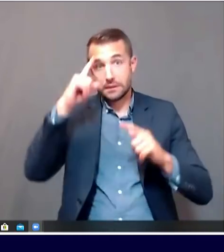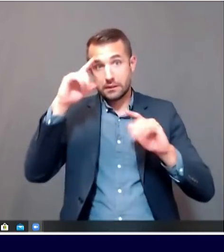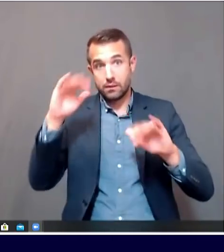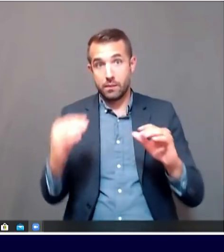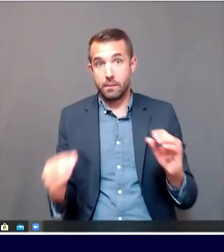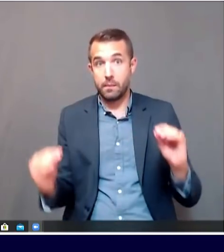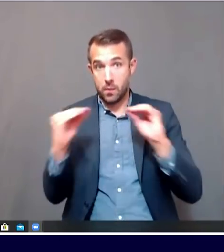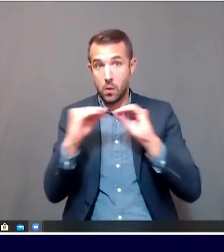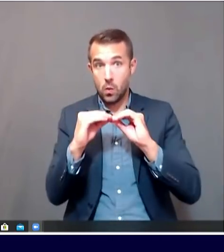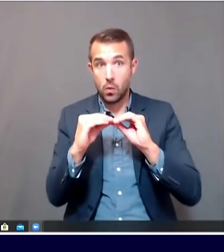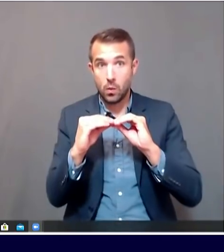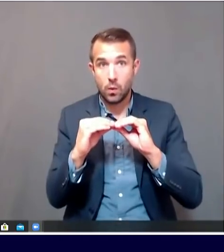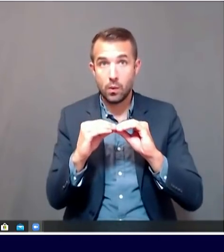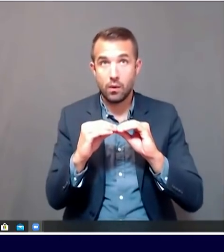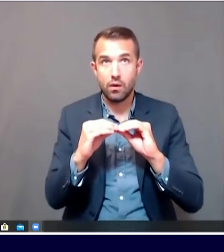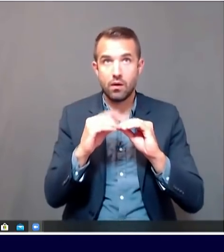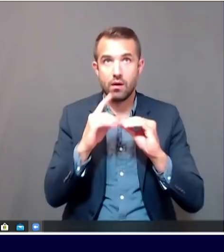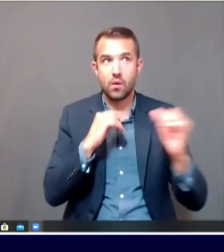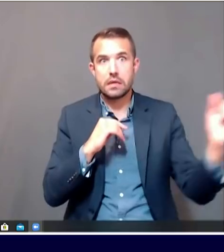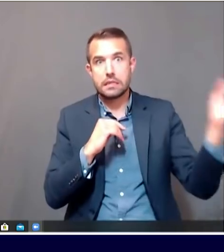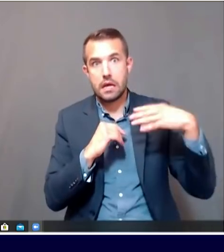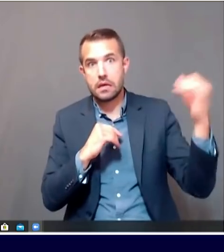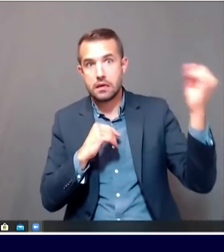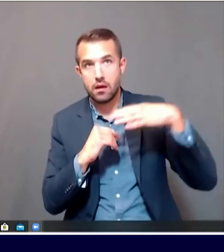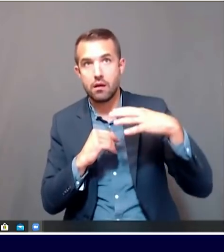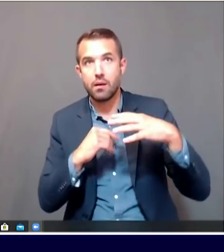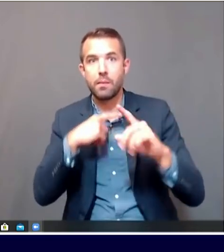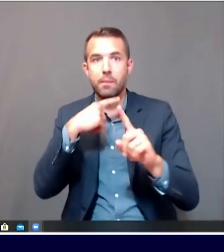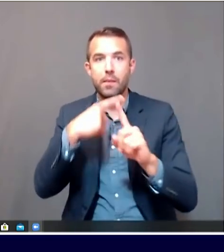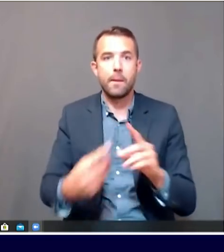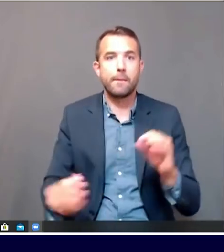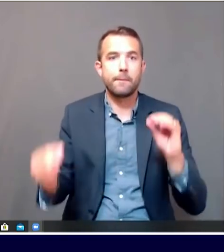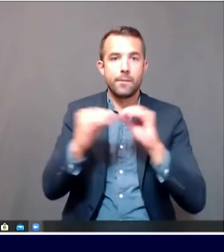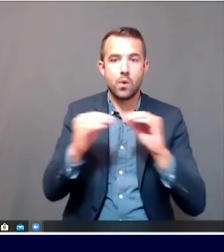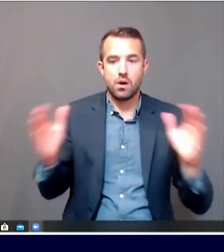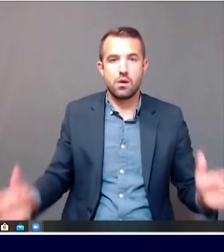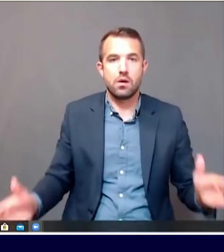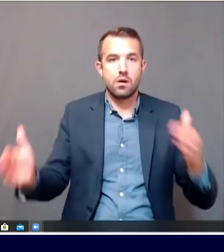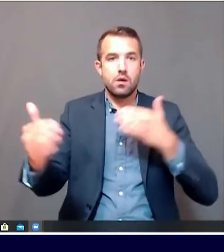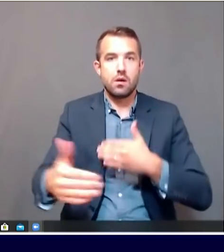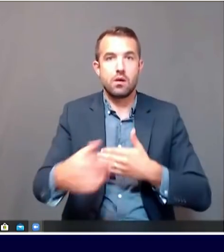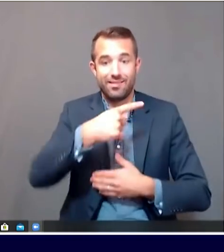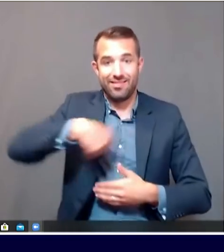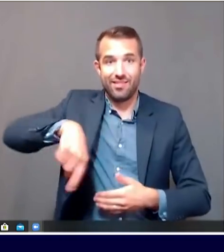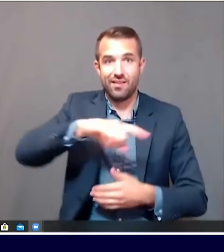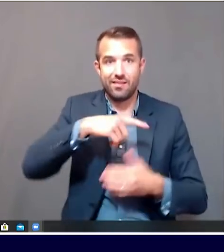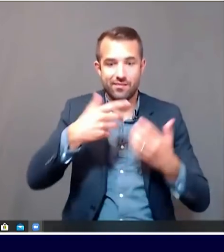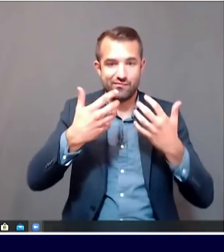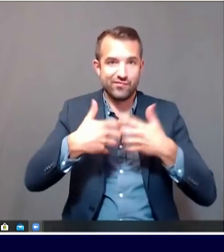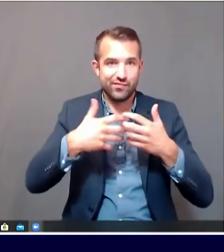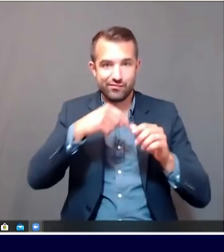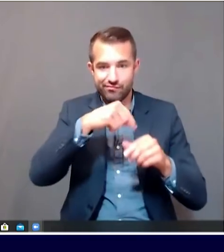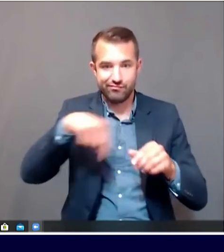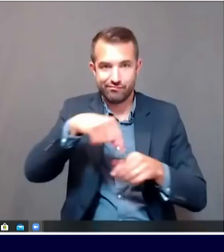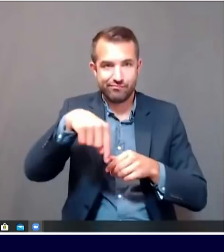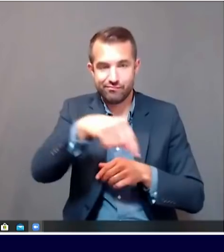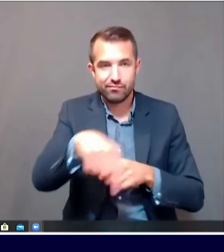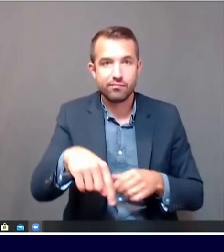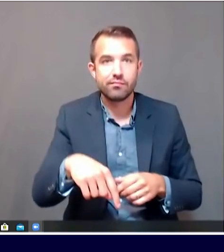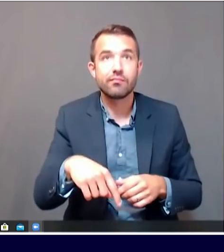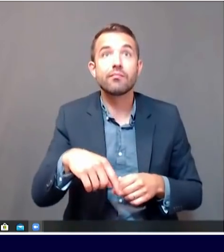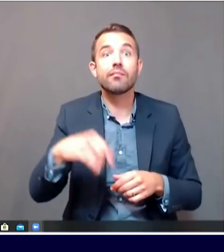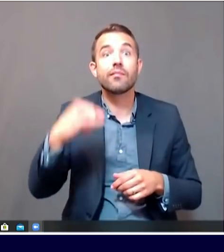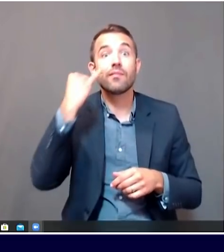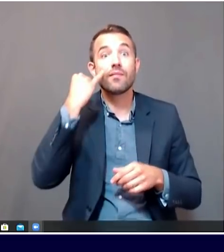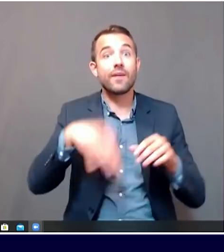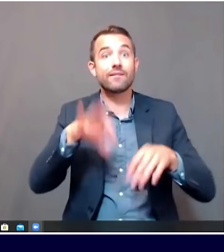Maine. We're also hoping for more robust testing supplies. In the meantime, if there is a confirmed case, let alone an